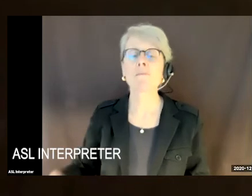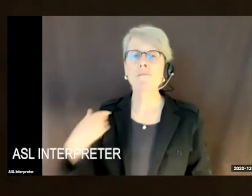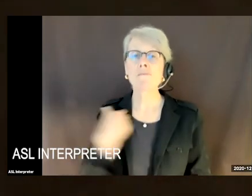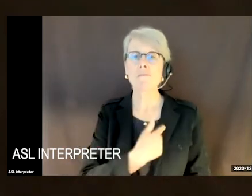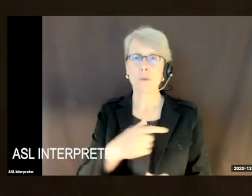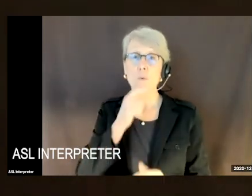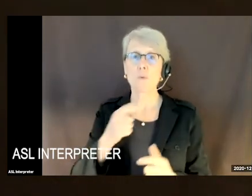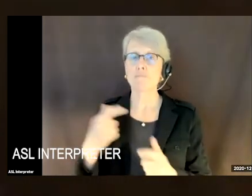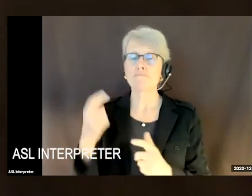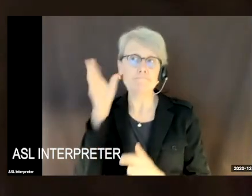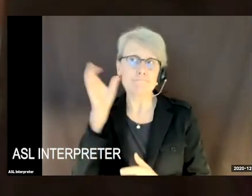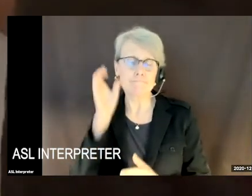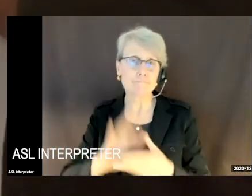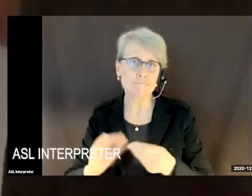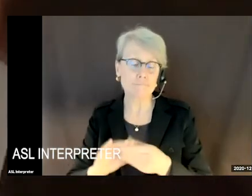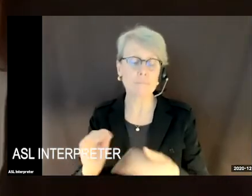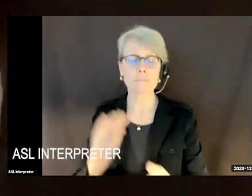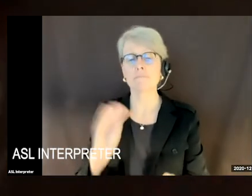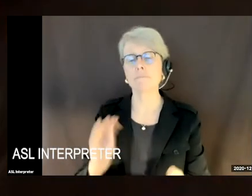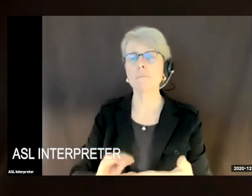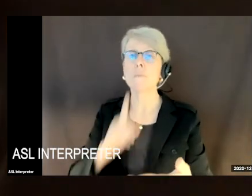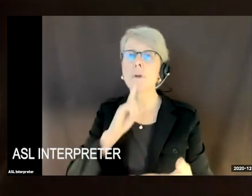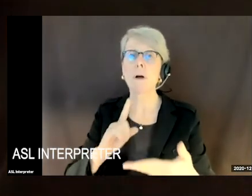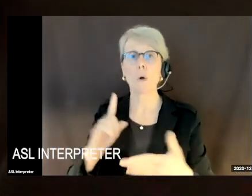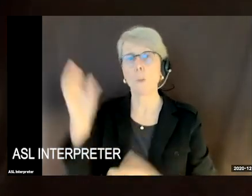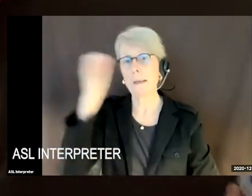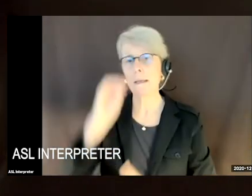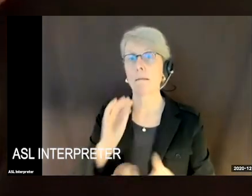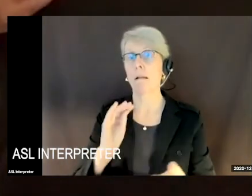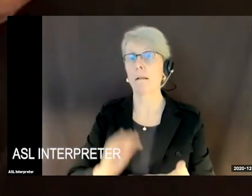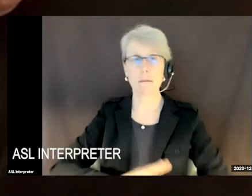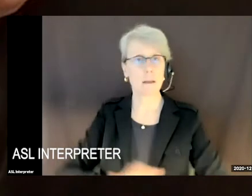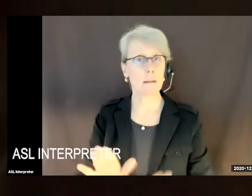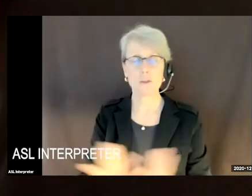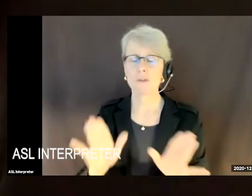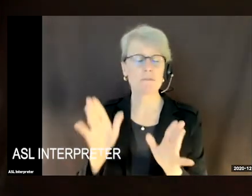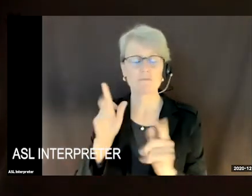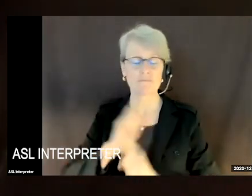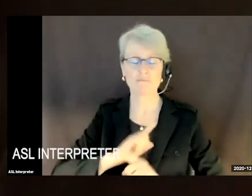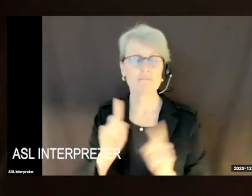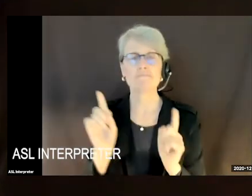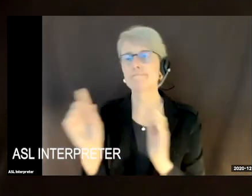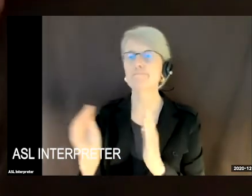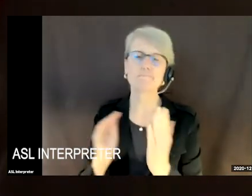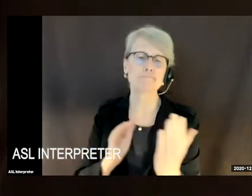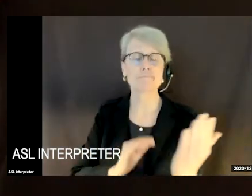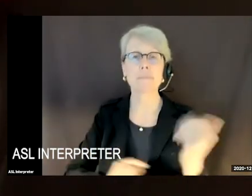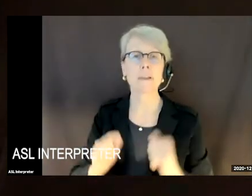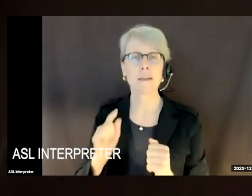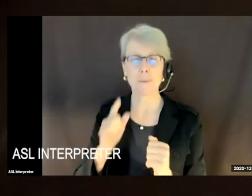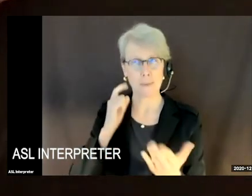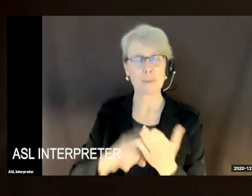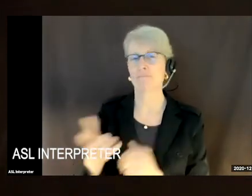workers, and so our job as graphic reporters is not to editorialize but to record. But I'm also a researcher, so I was getting